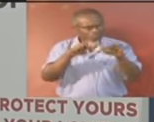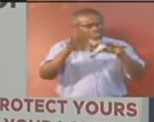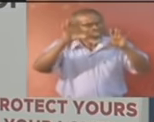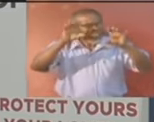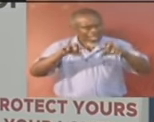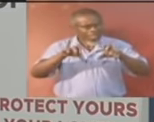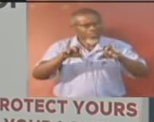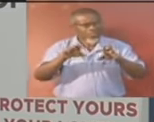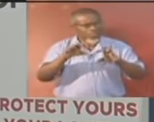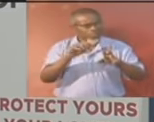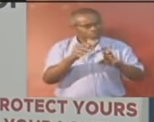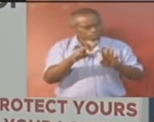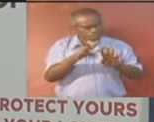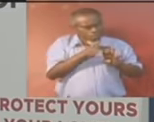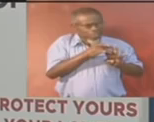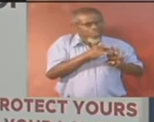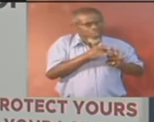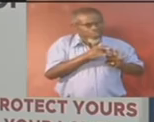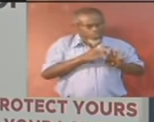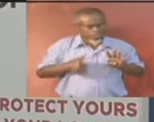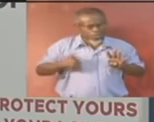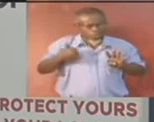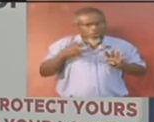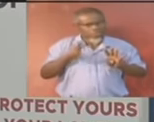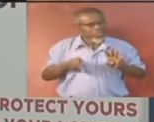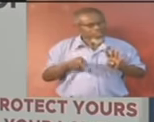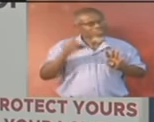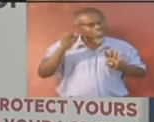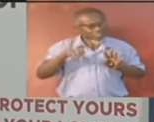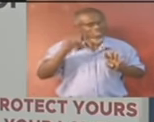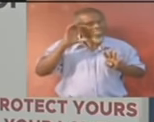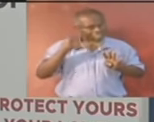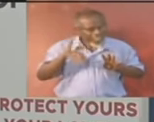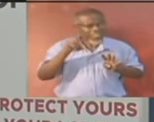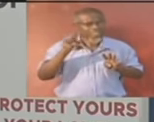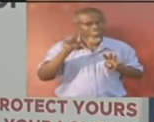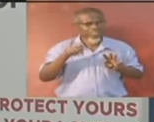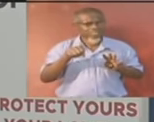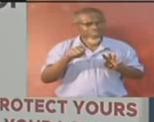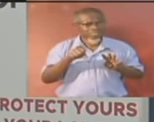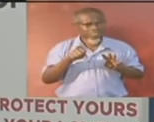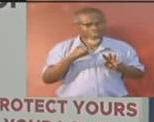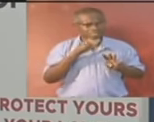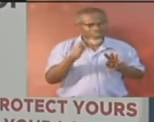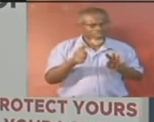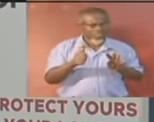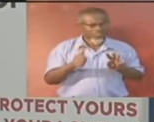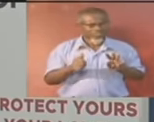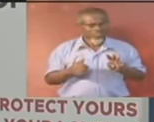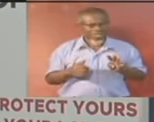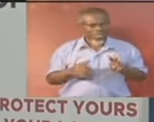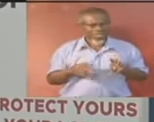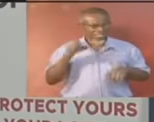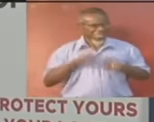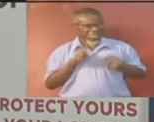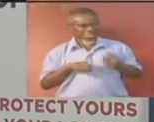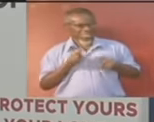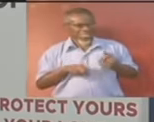outcomes in younger age groups. It reminds them that they are not immortal, they're not immune to the adverse